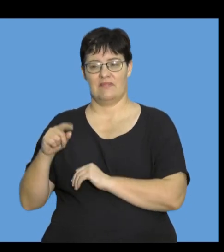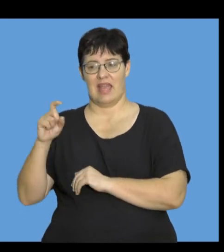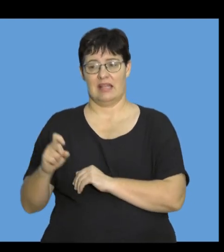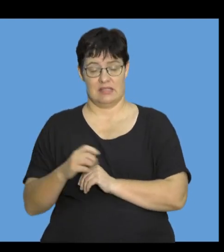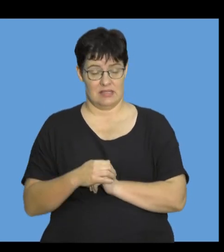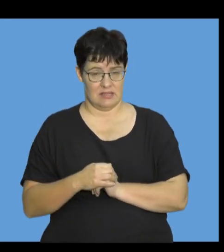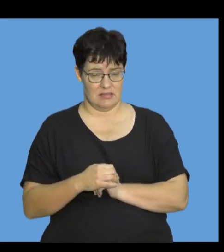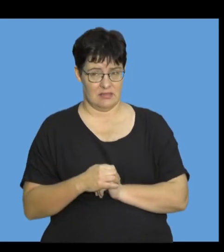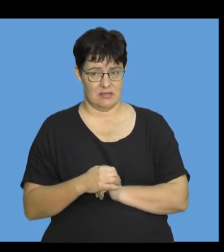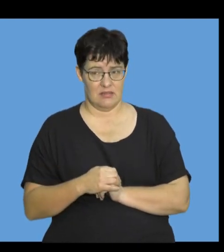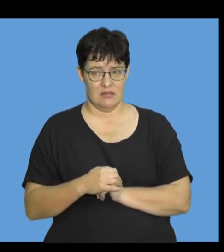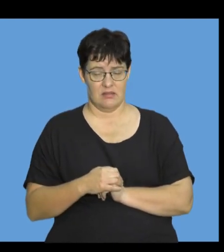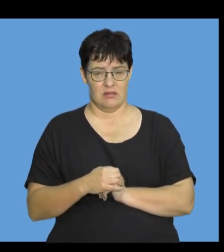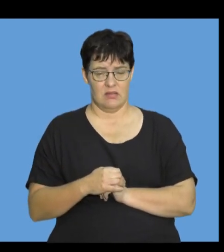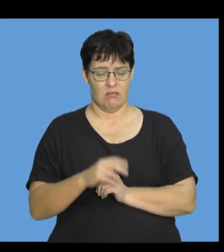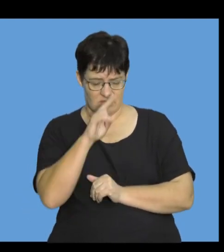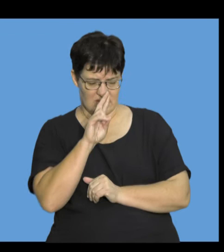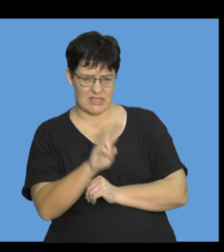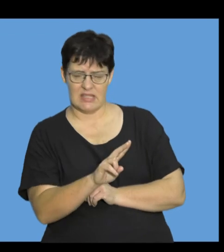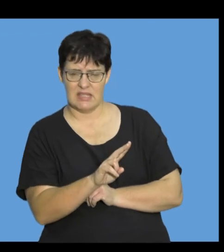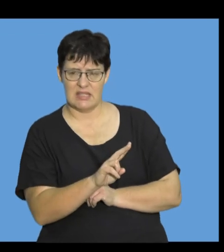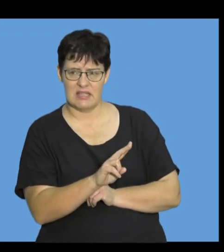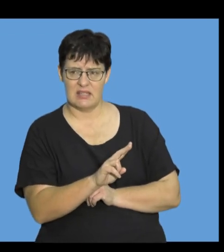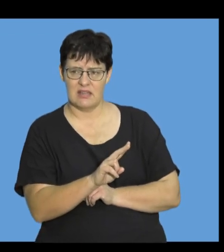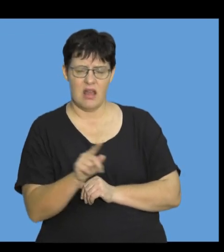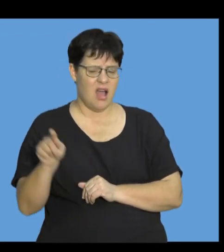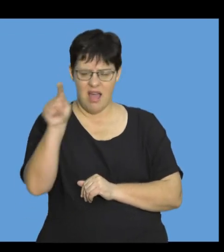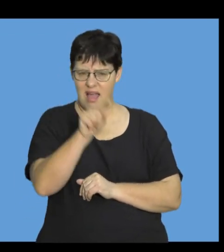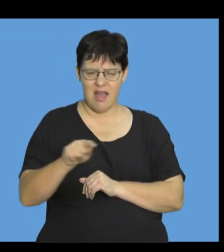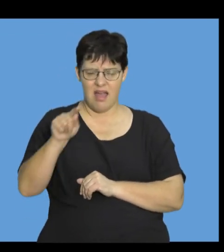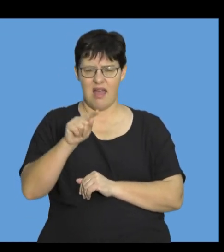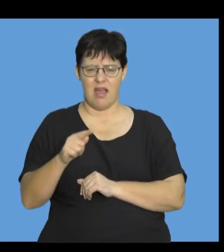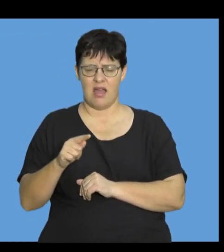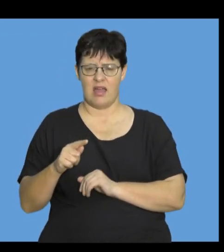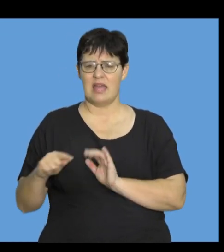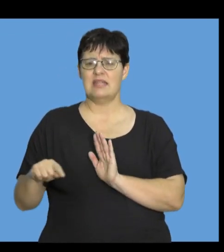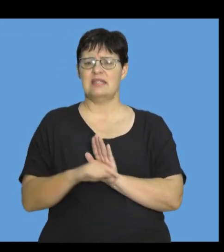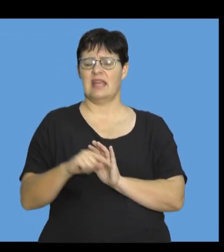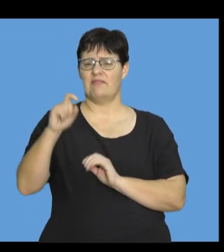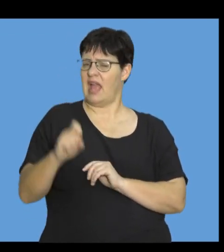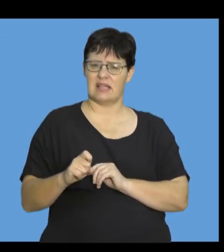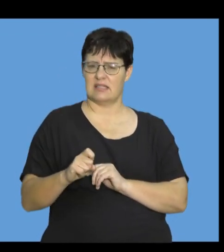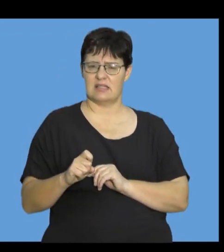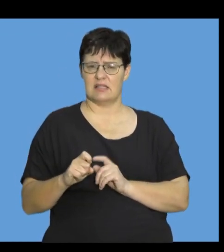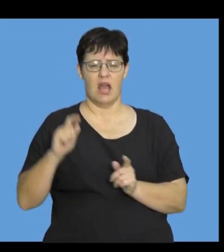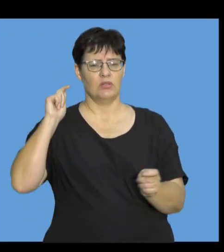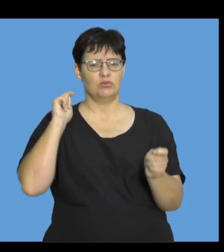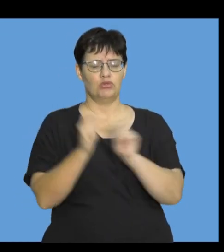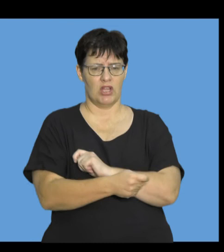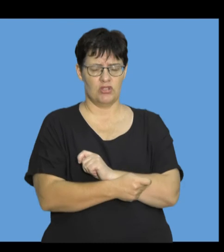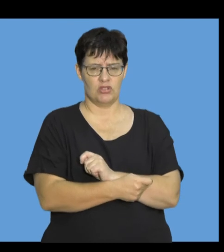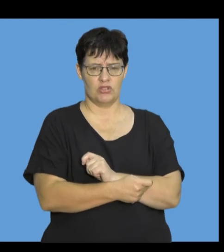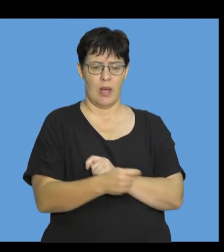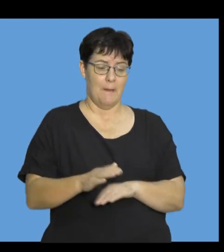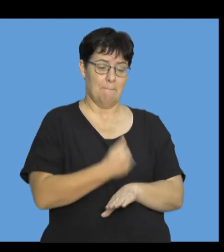negative x like this, right? So you can already see that there is no way that I will have negative x to be changed